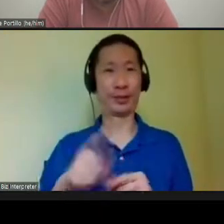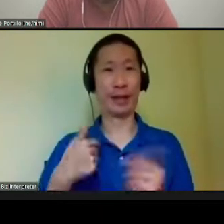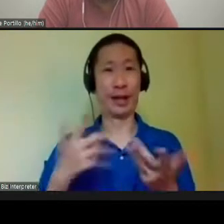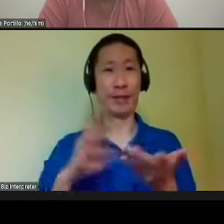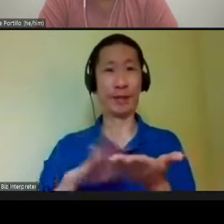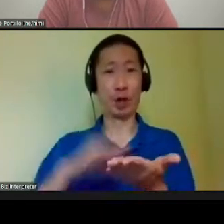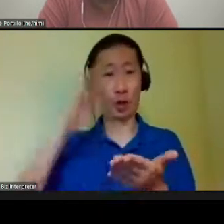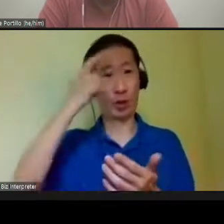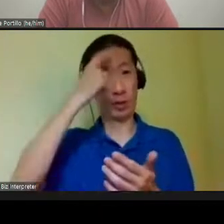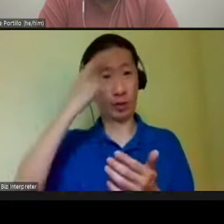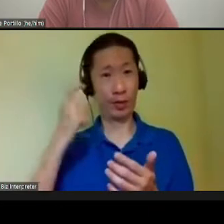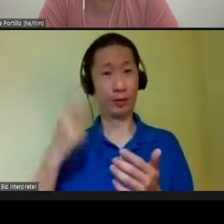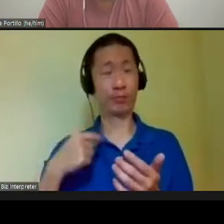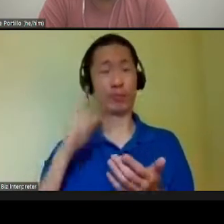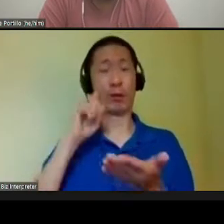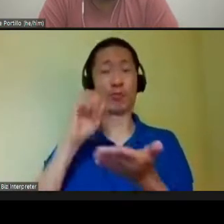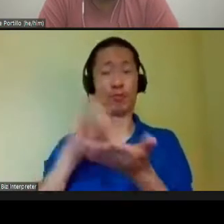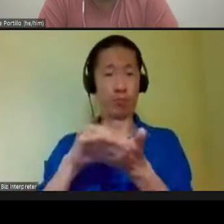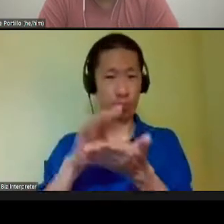learned and I took note.